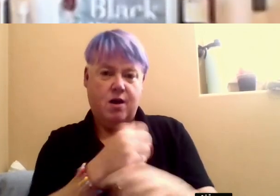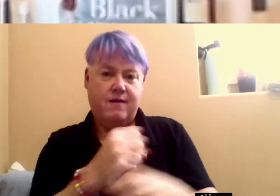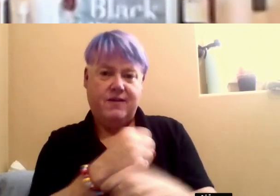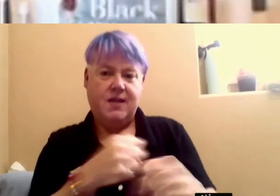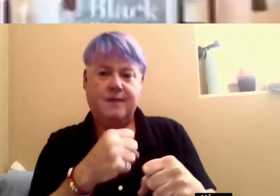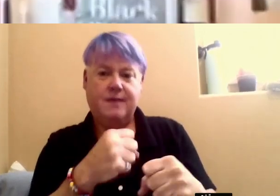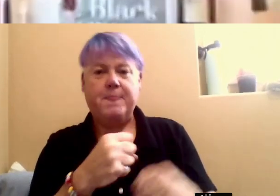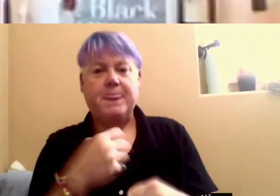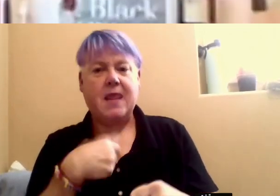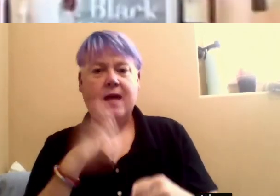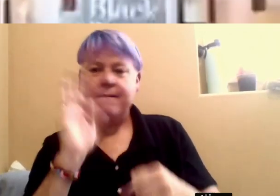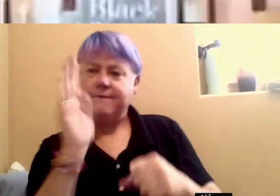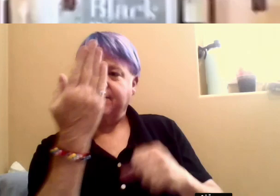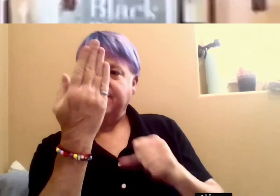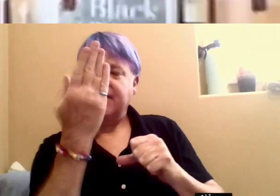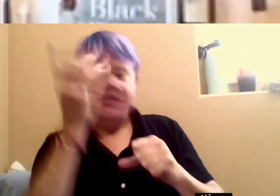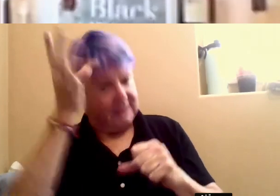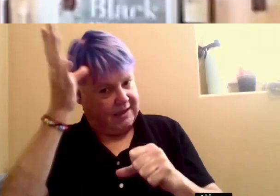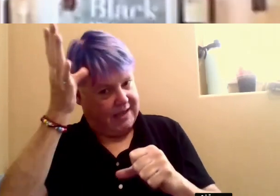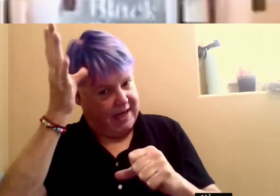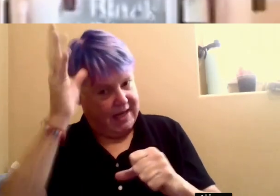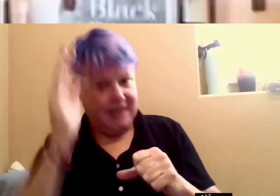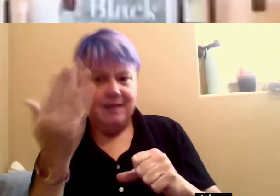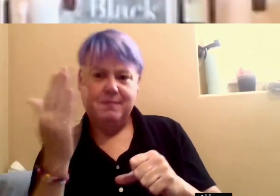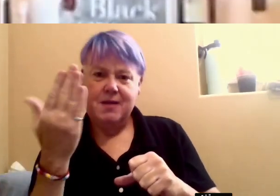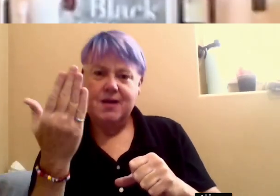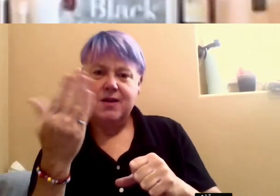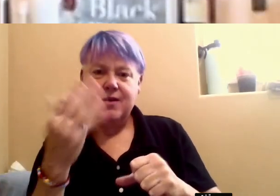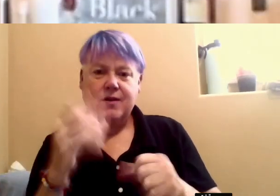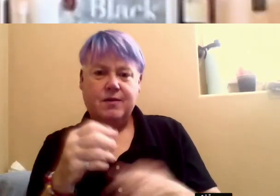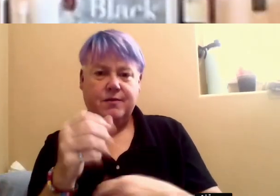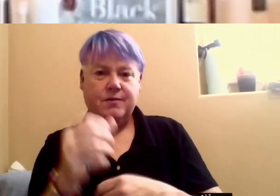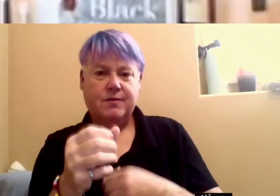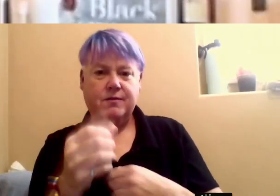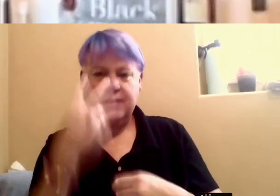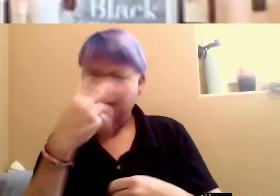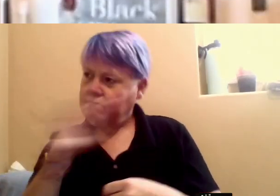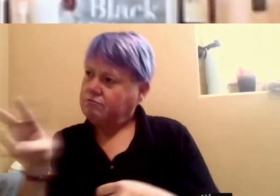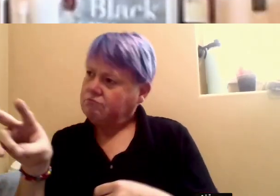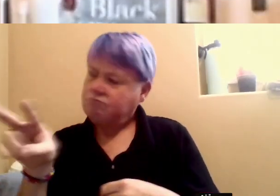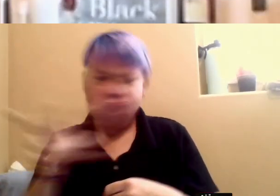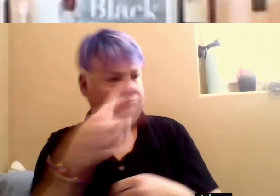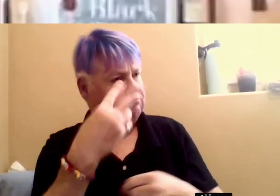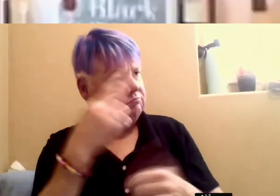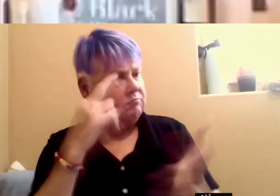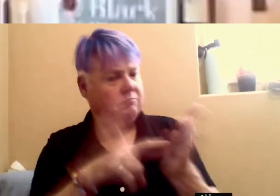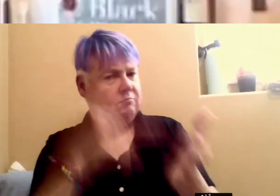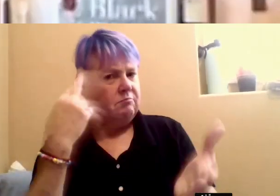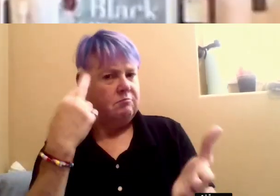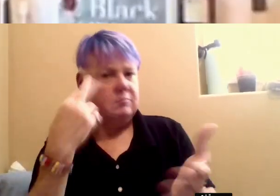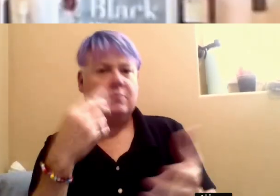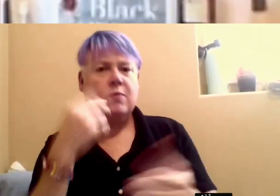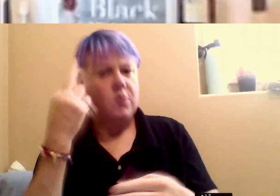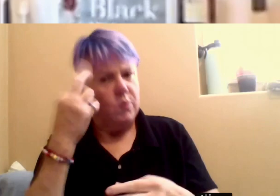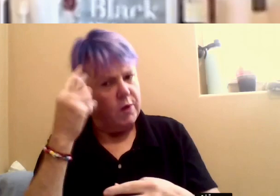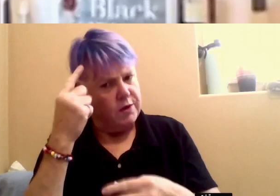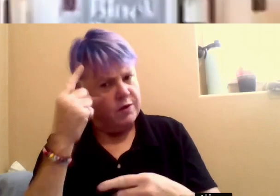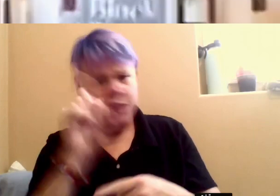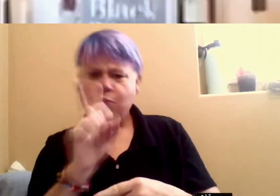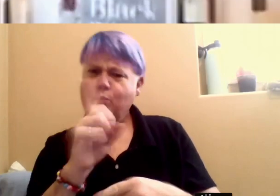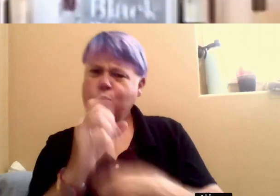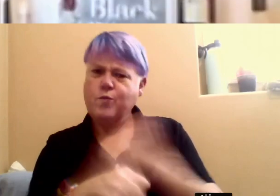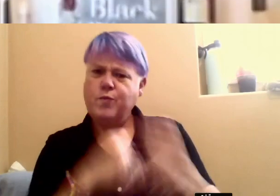I'm facing Dad and a mirror, and I trade glances between him and my reflection, wondering where the years have